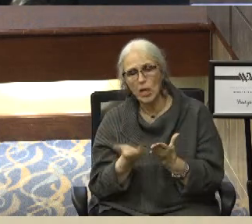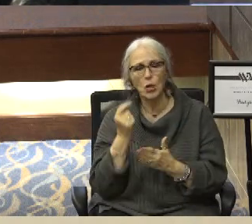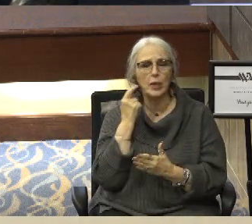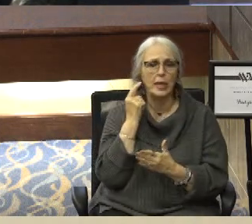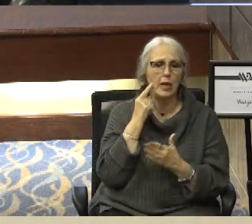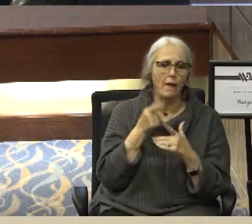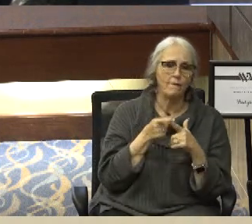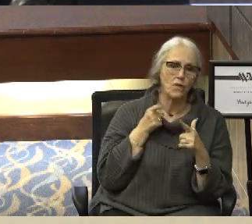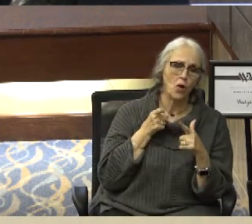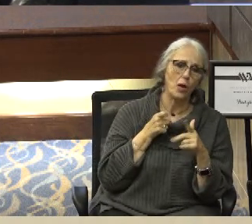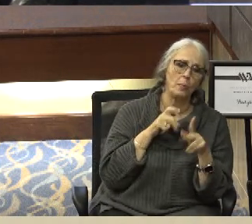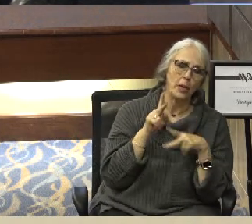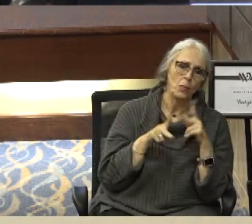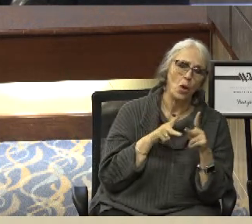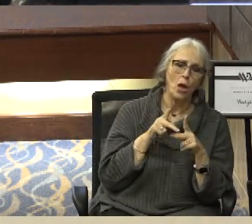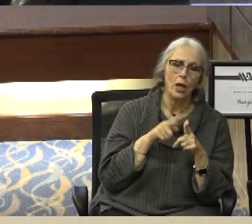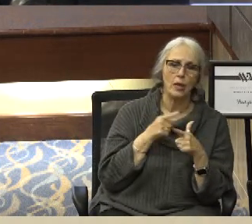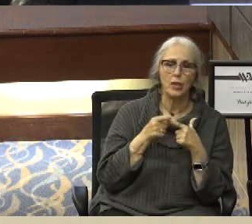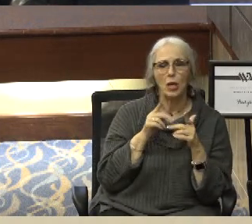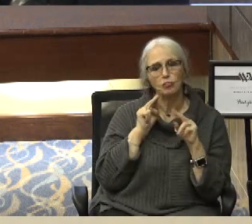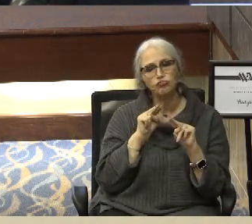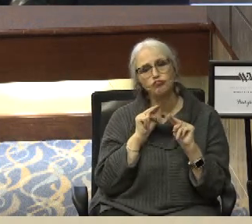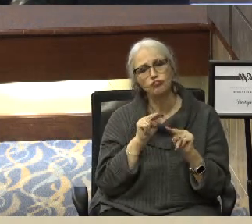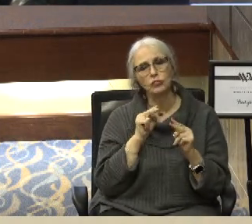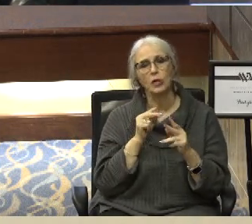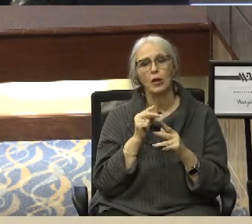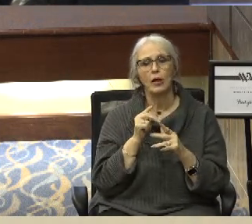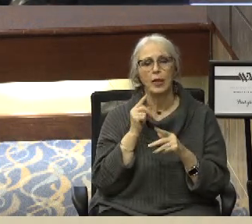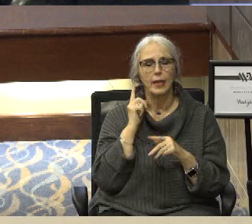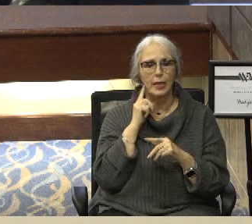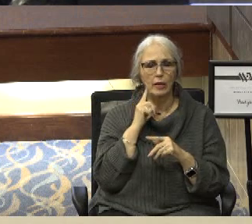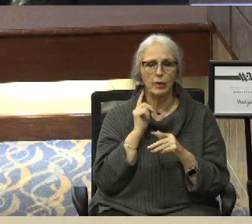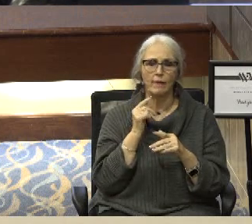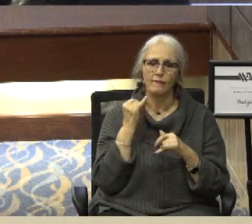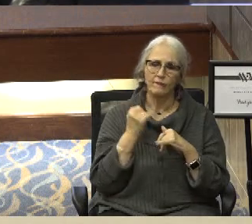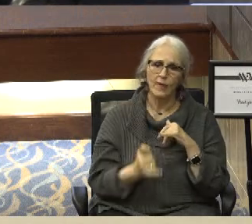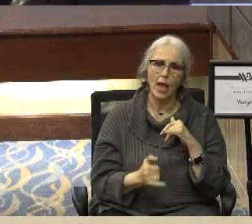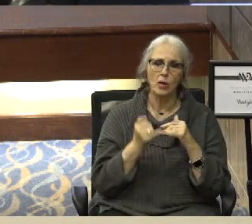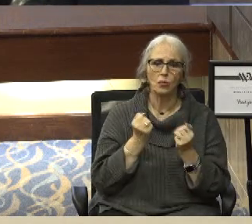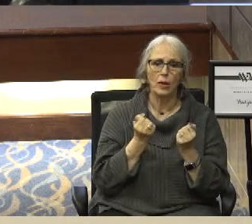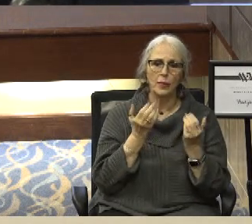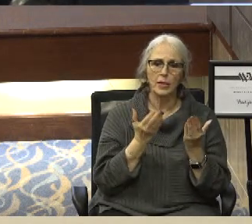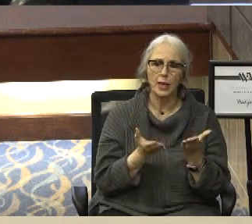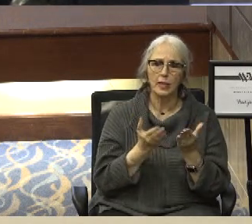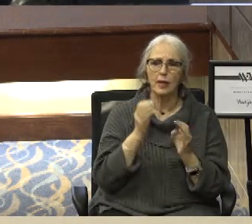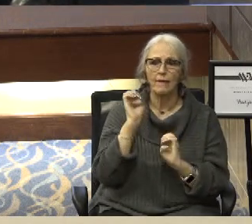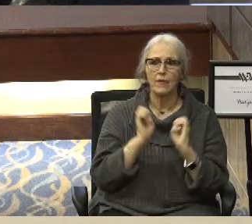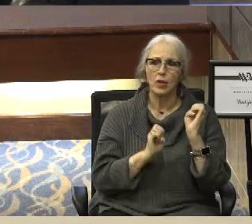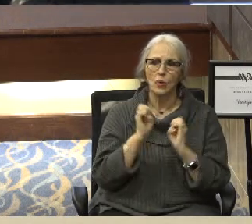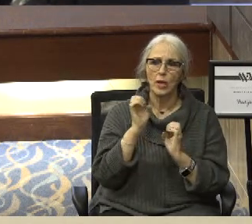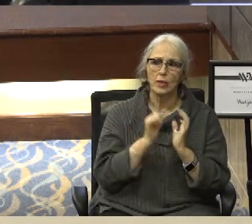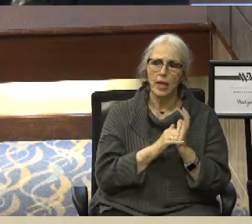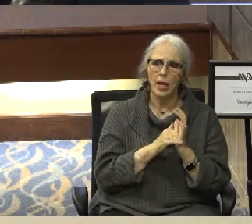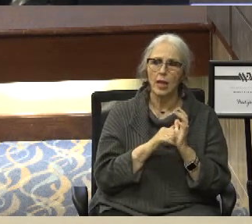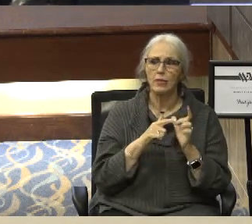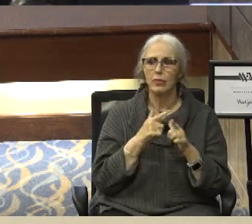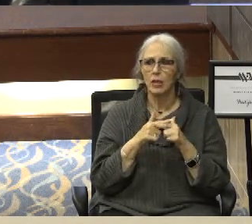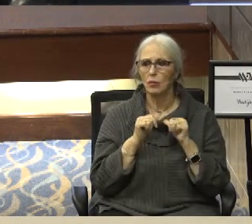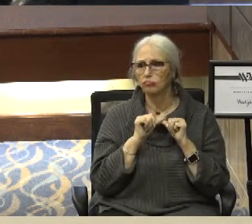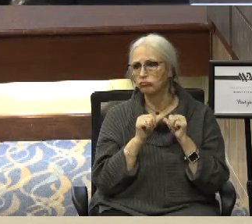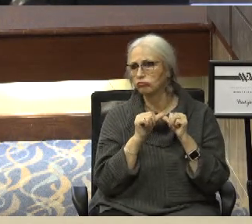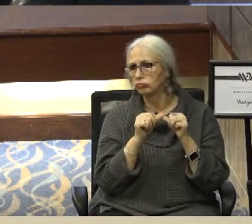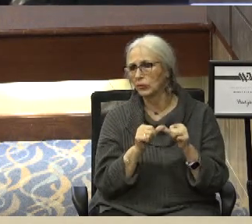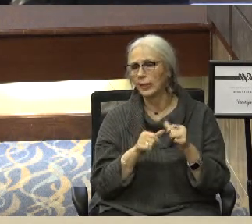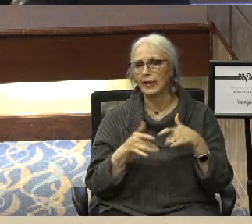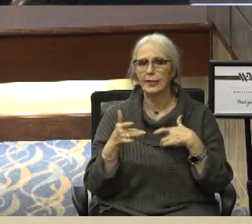folks, and really look forward to hearing the final recommendations and being able to evaluate those as we move forward, and are excited as we